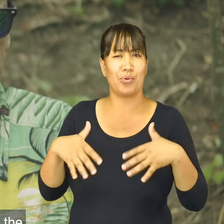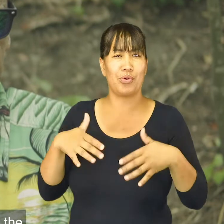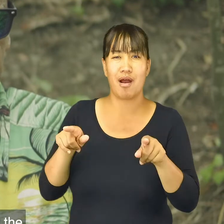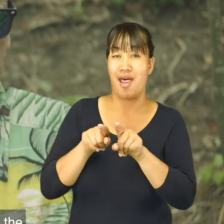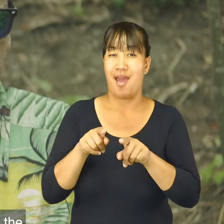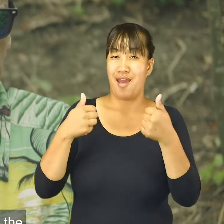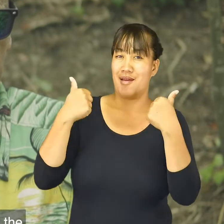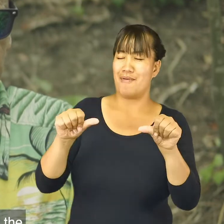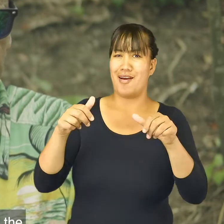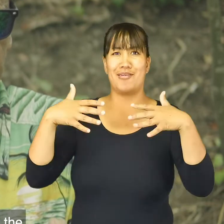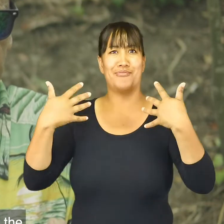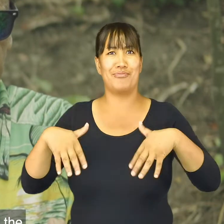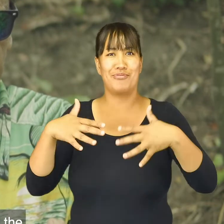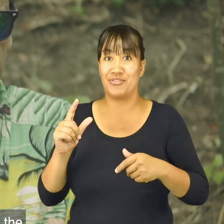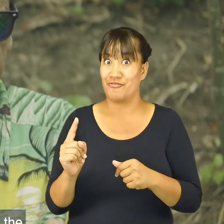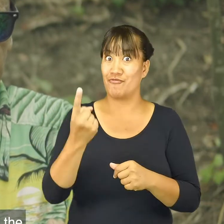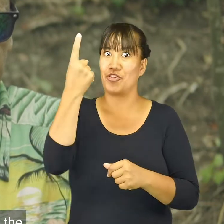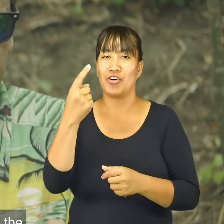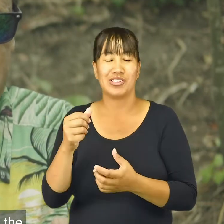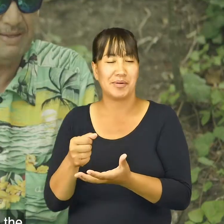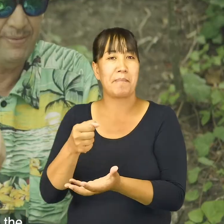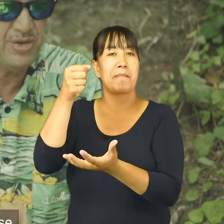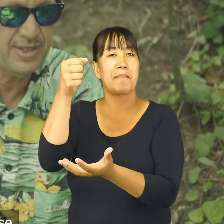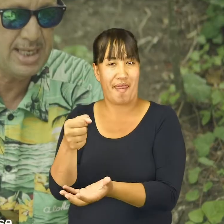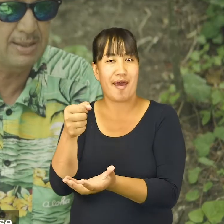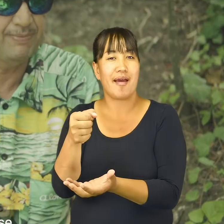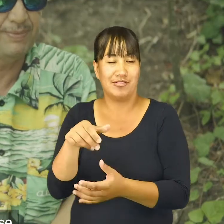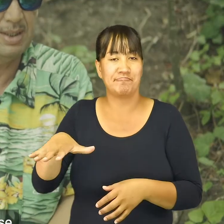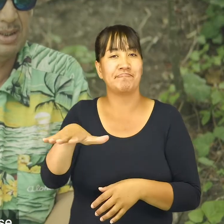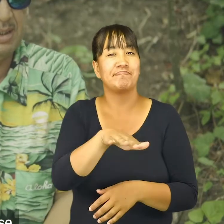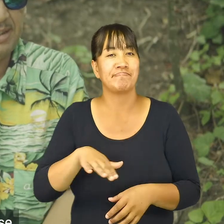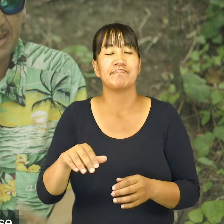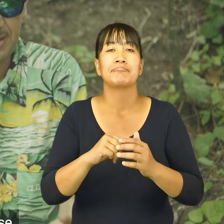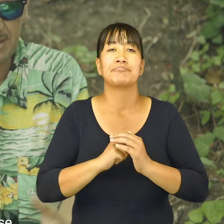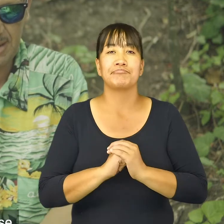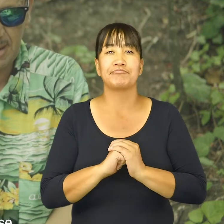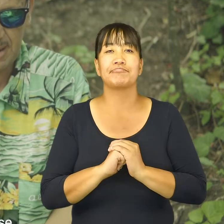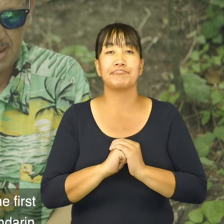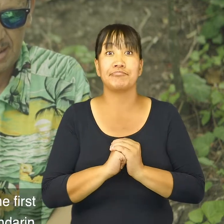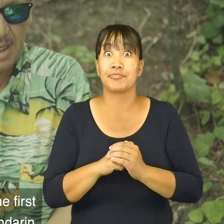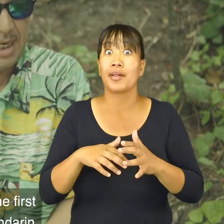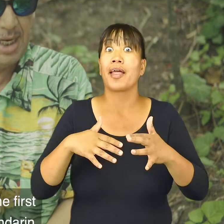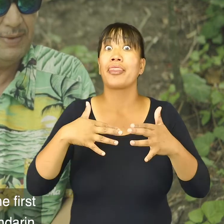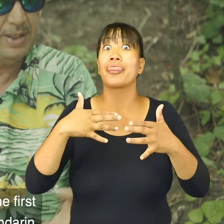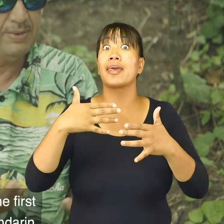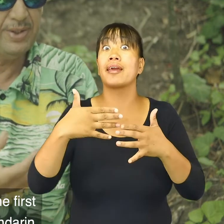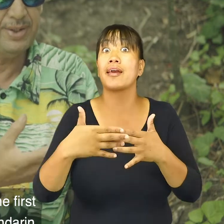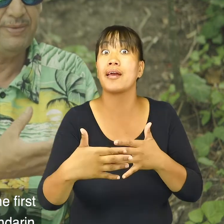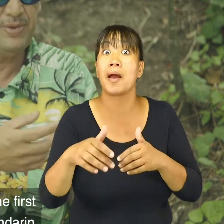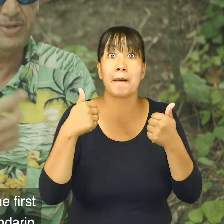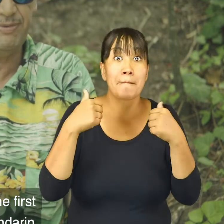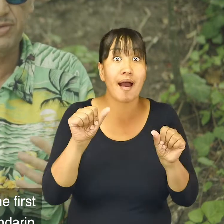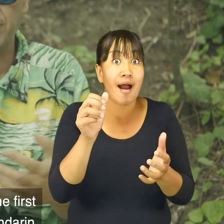complementing it, of being the first here in that sense. And then there